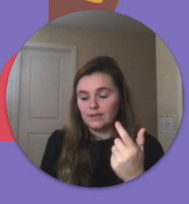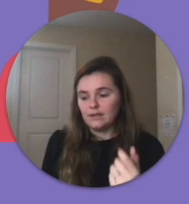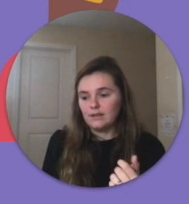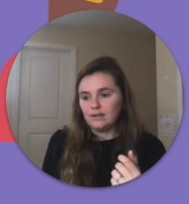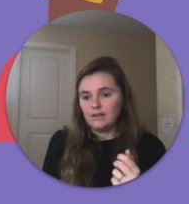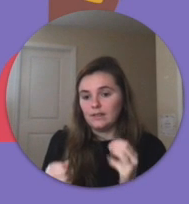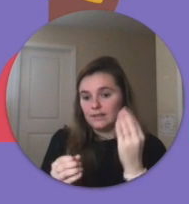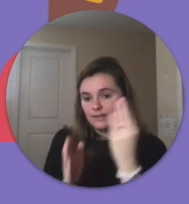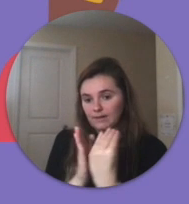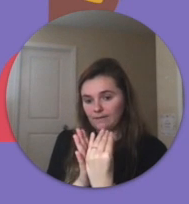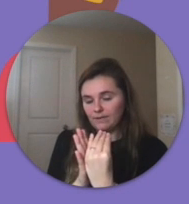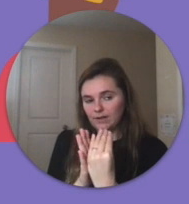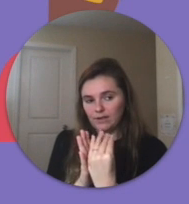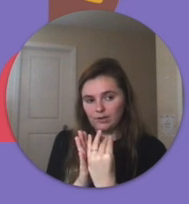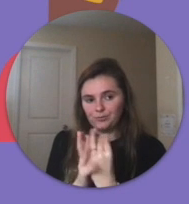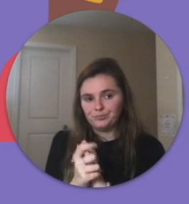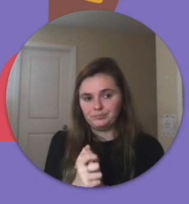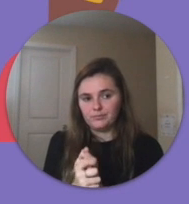videos again,